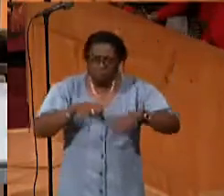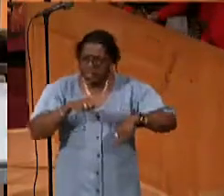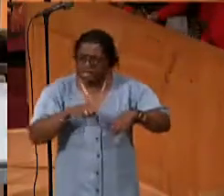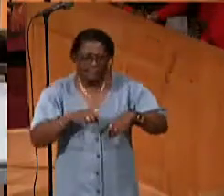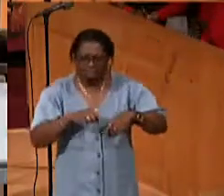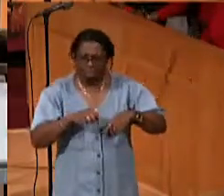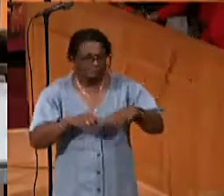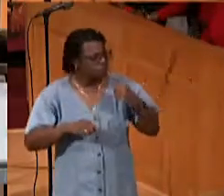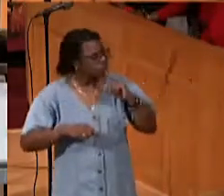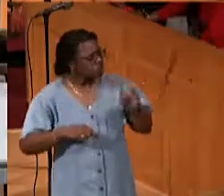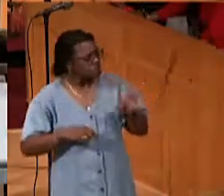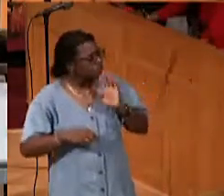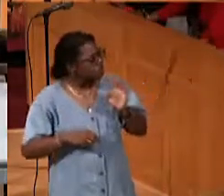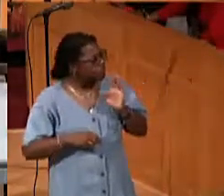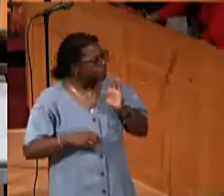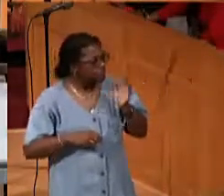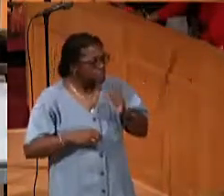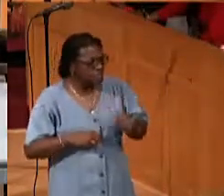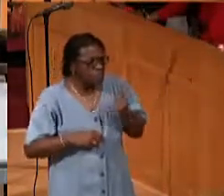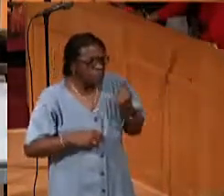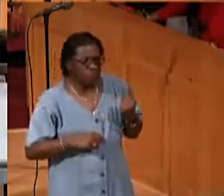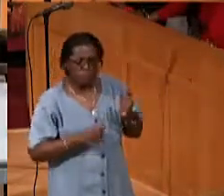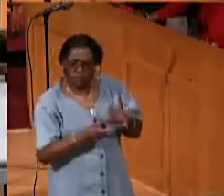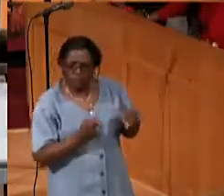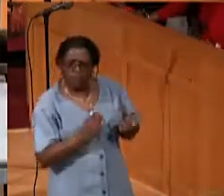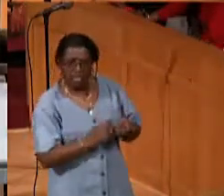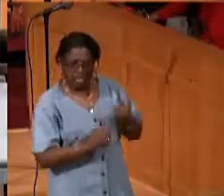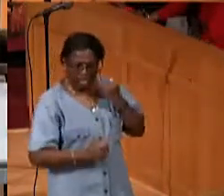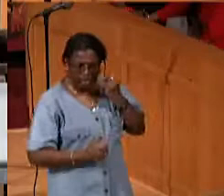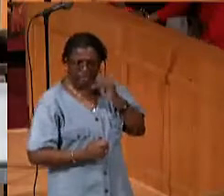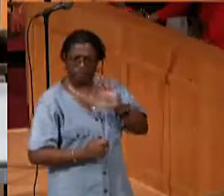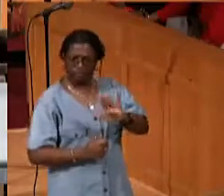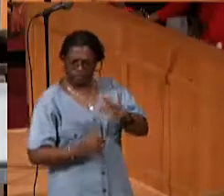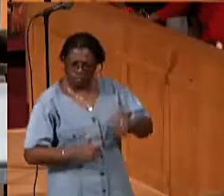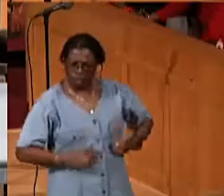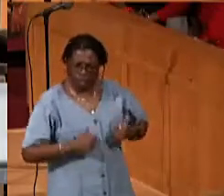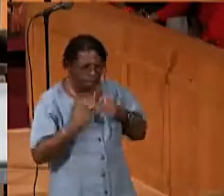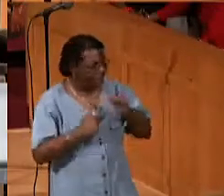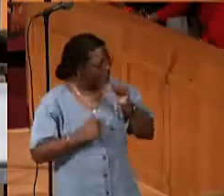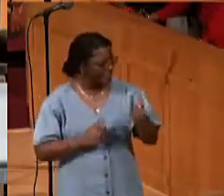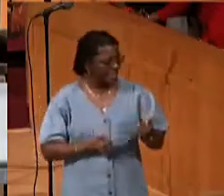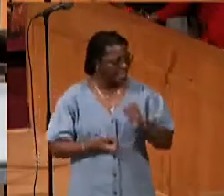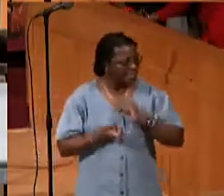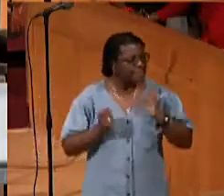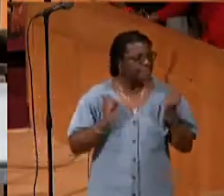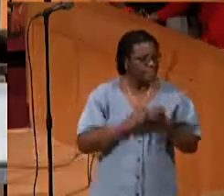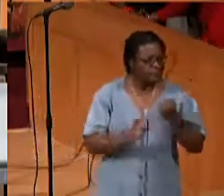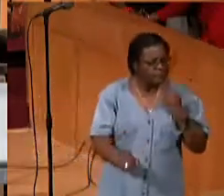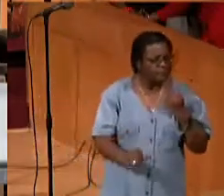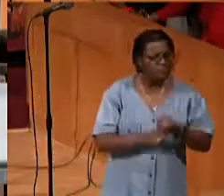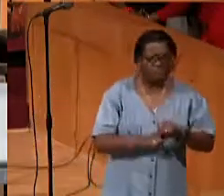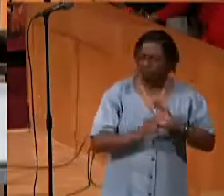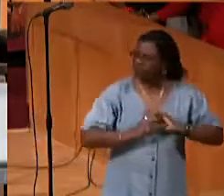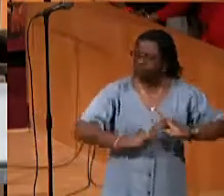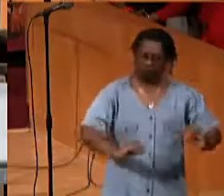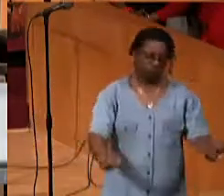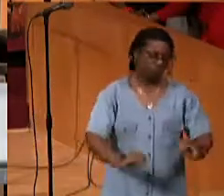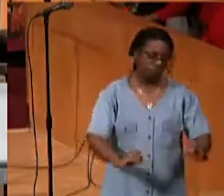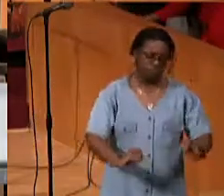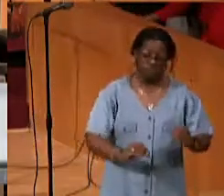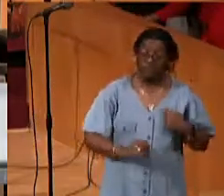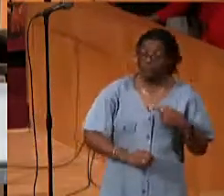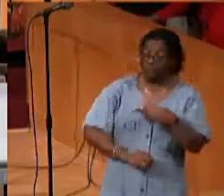You can't tell anybody to change their life if your life has not been changed. So she sings